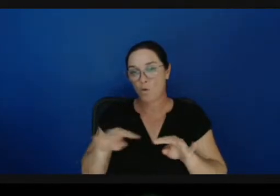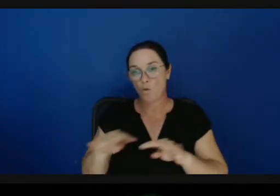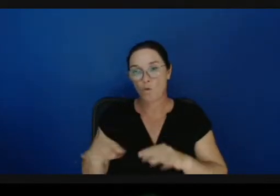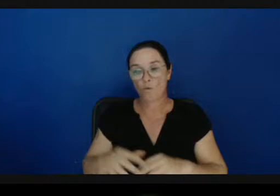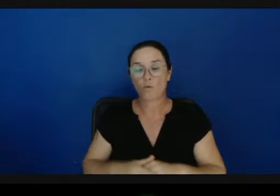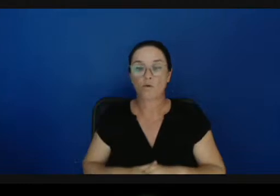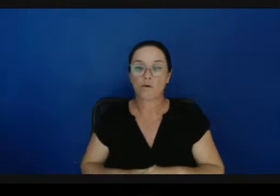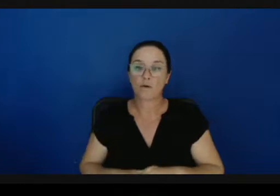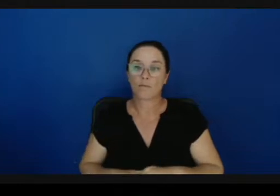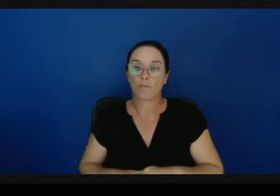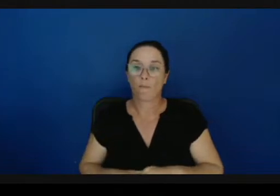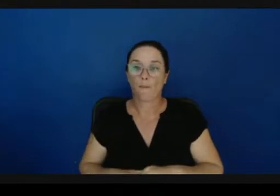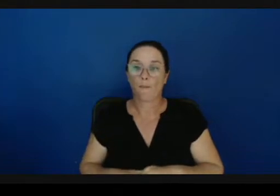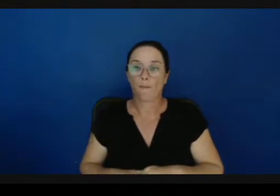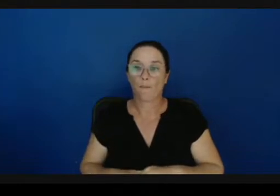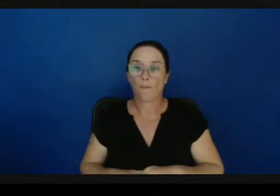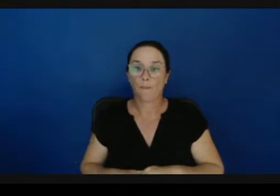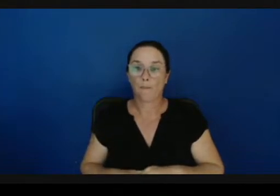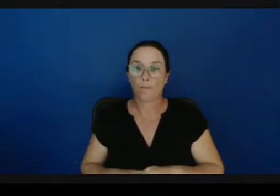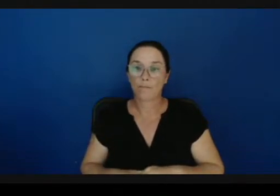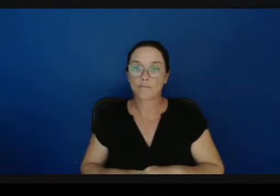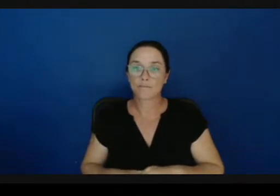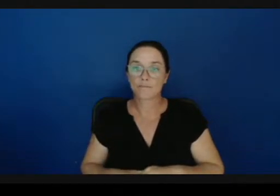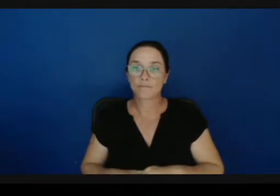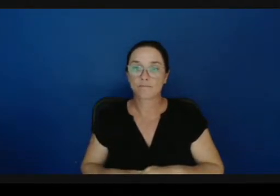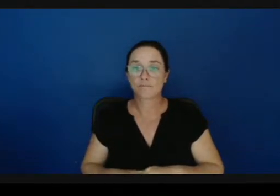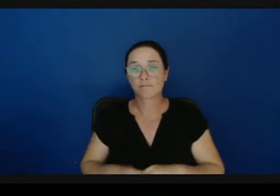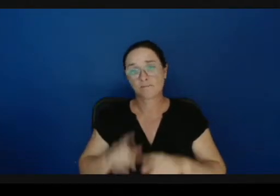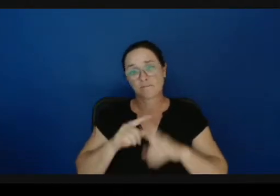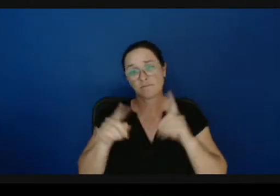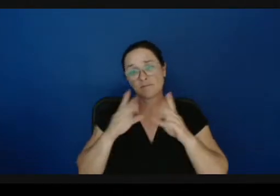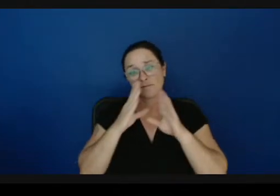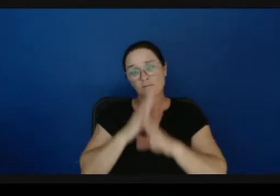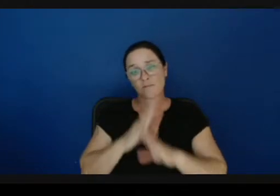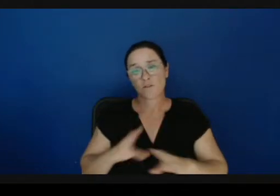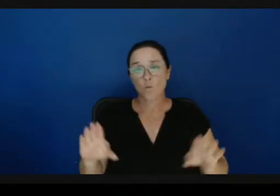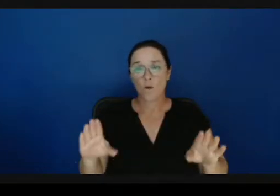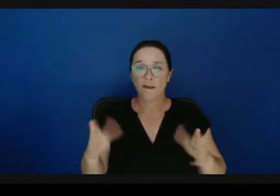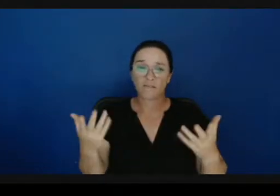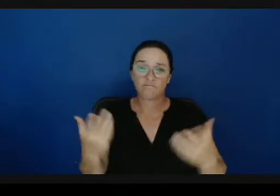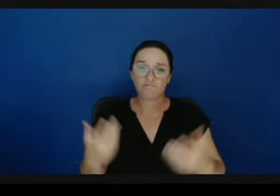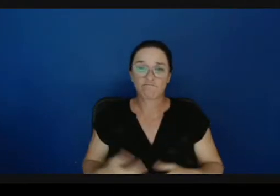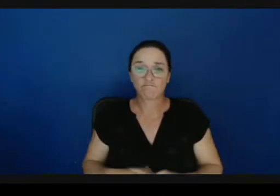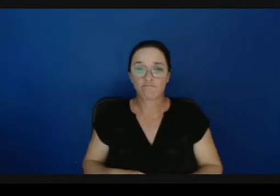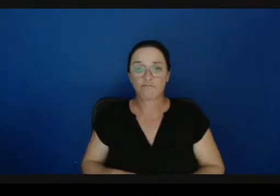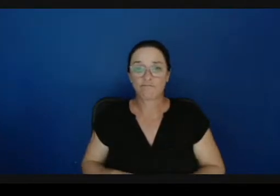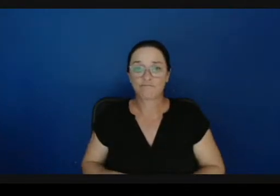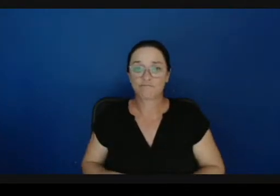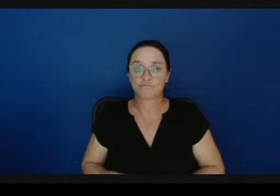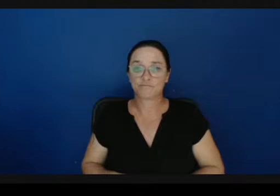and those fissures in that area. But otherwise, it's pretty quiet out there. That's the